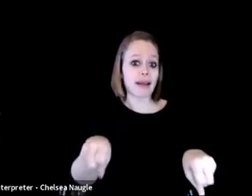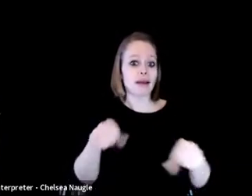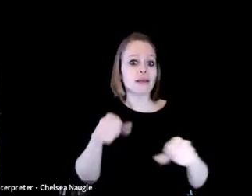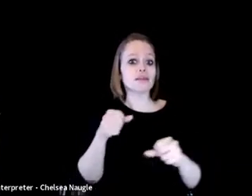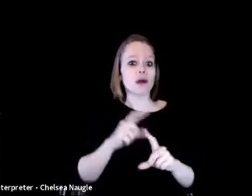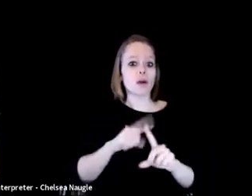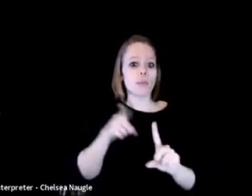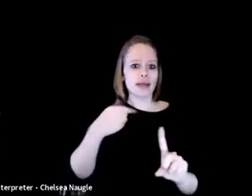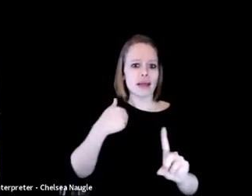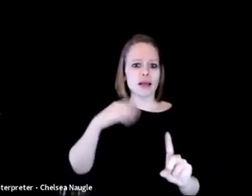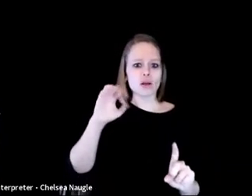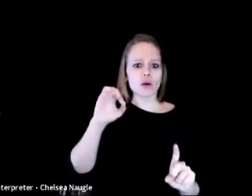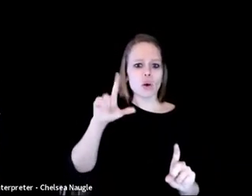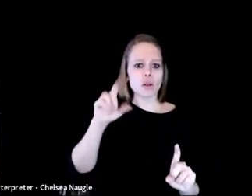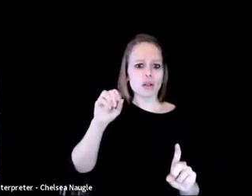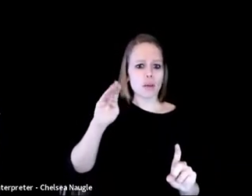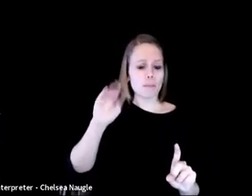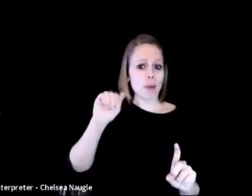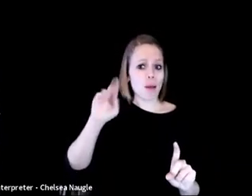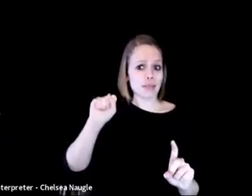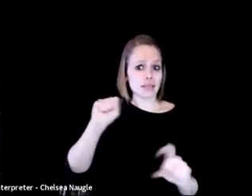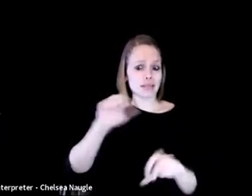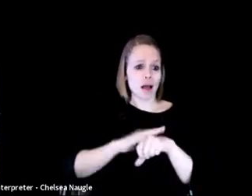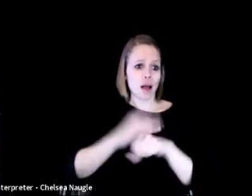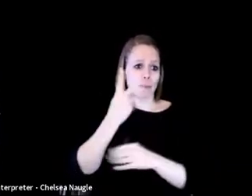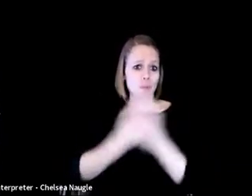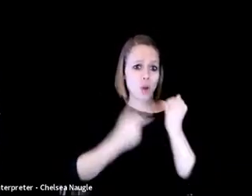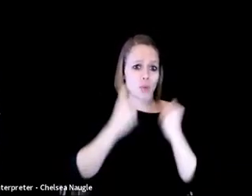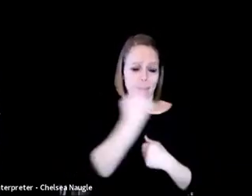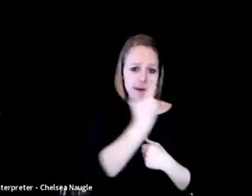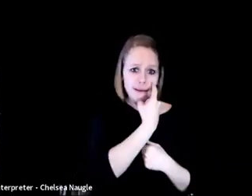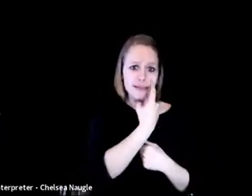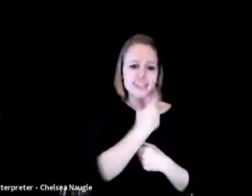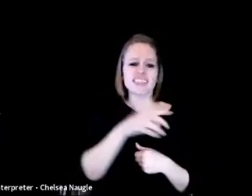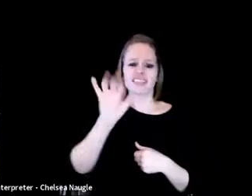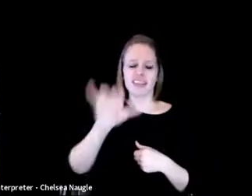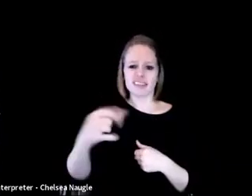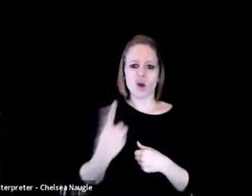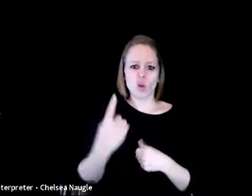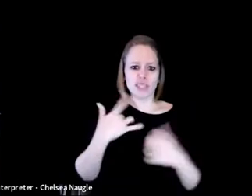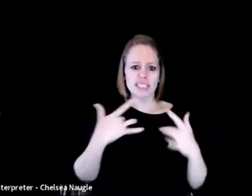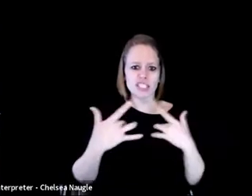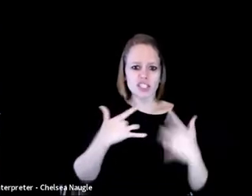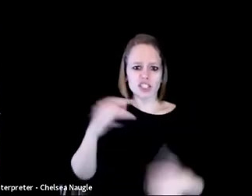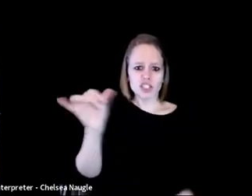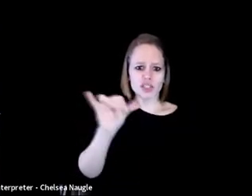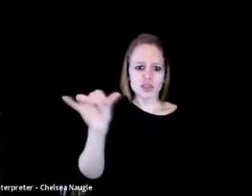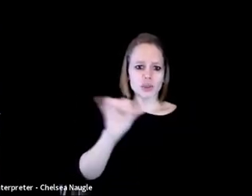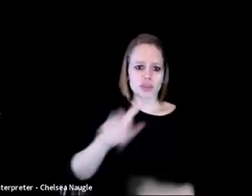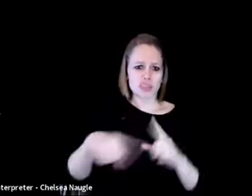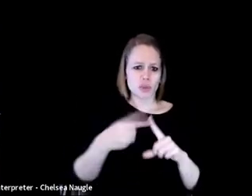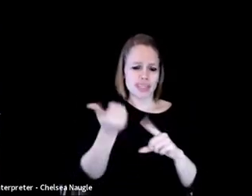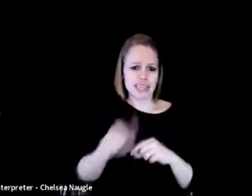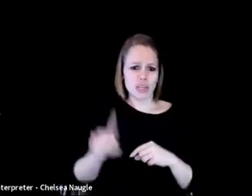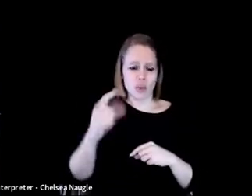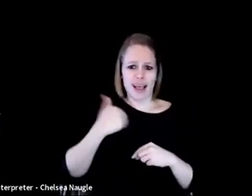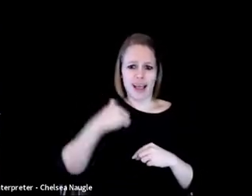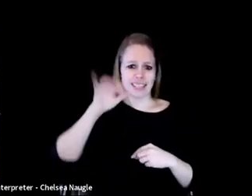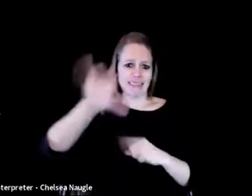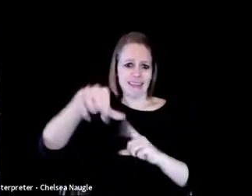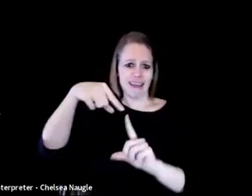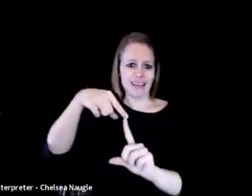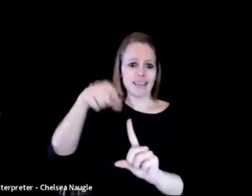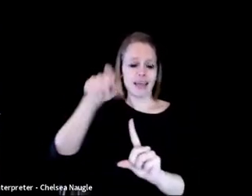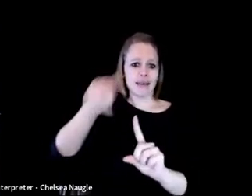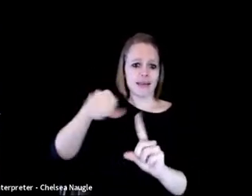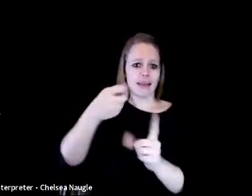colobomas in both eyes. I mean, it's always a concern because when kids got, you know, anybody that has colobomas, there is a fall.